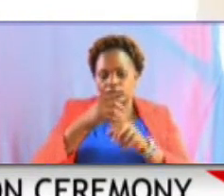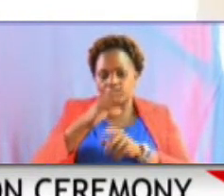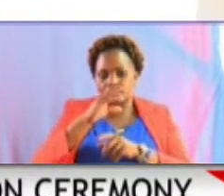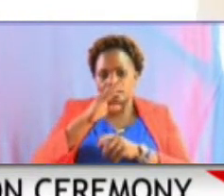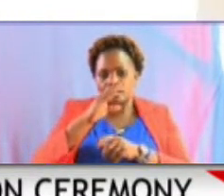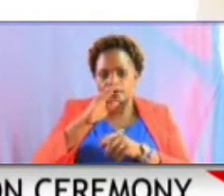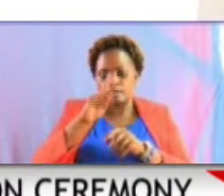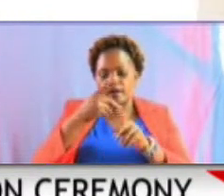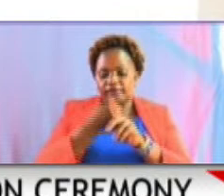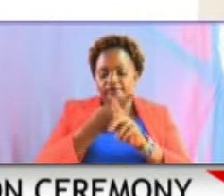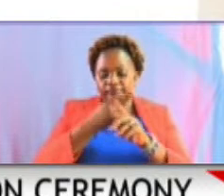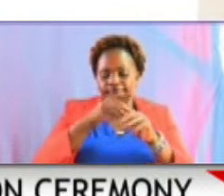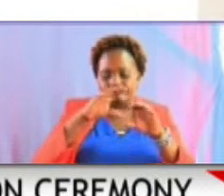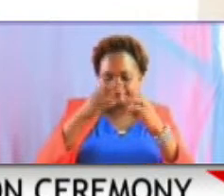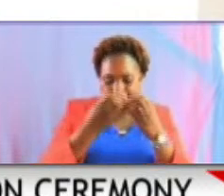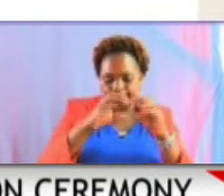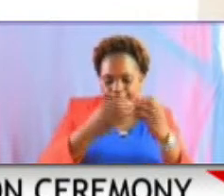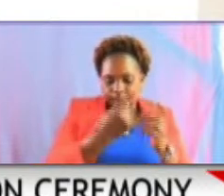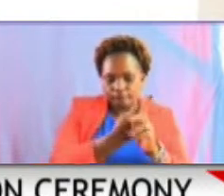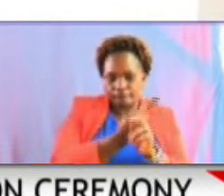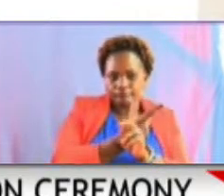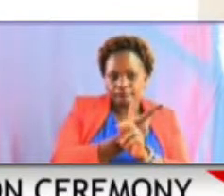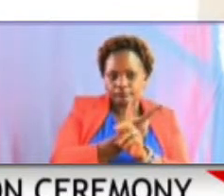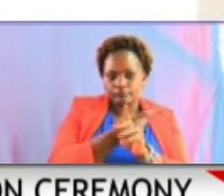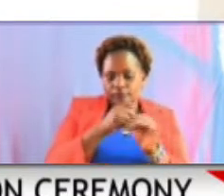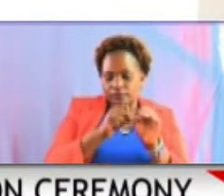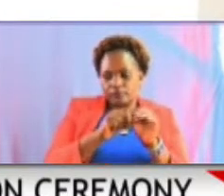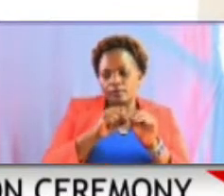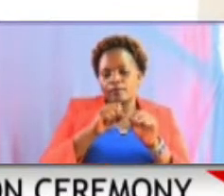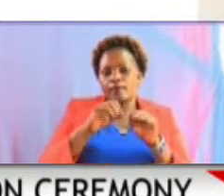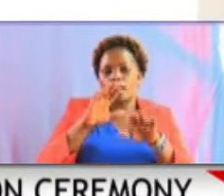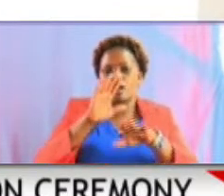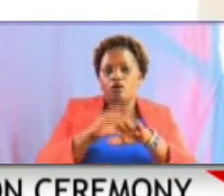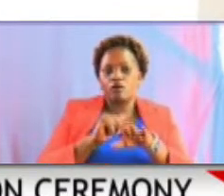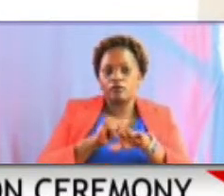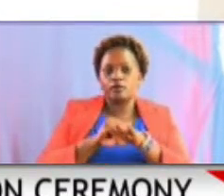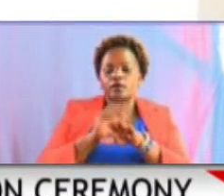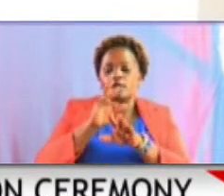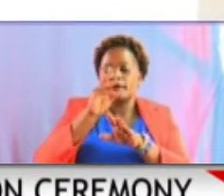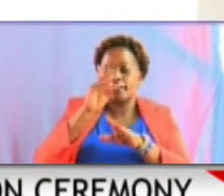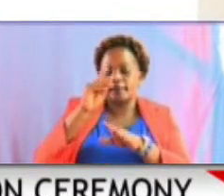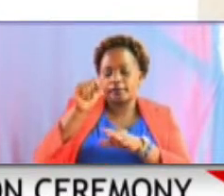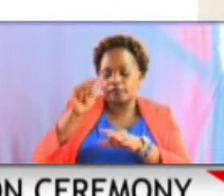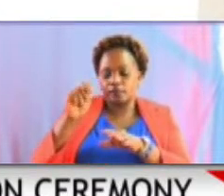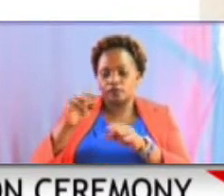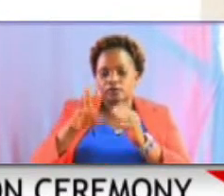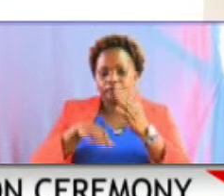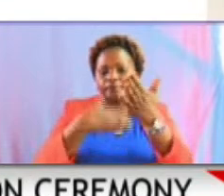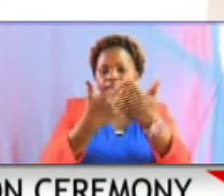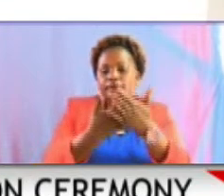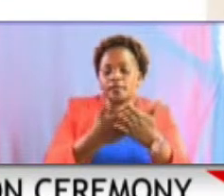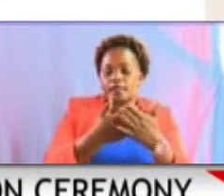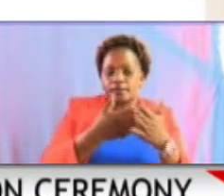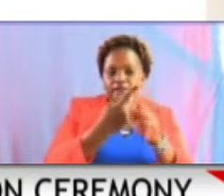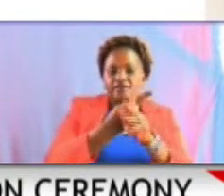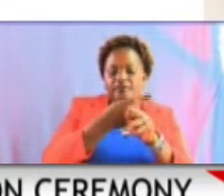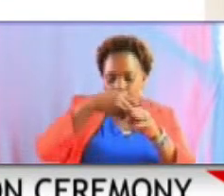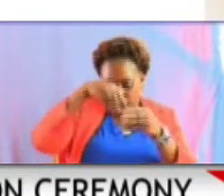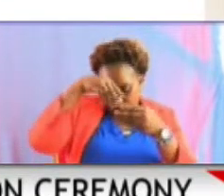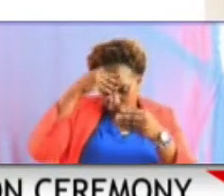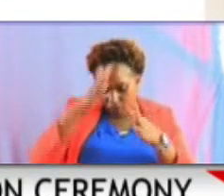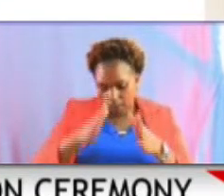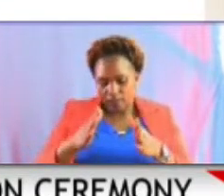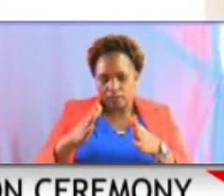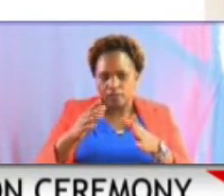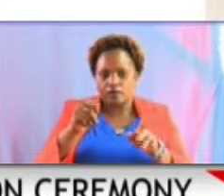per school. Mr. Chancellor, sir, I call upon deans to present candidates for